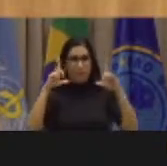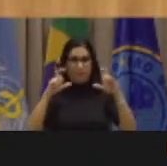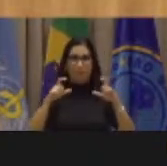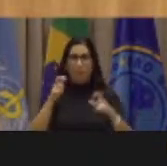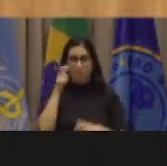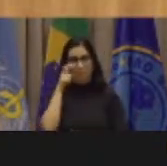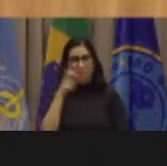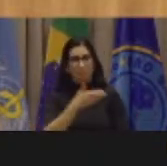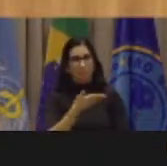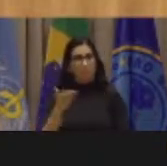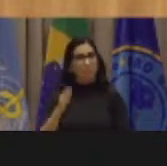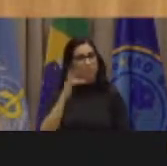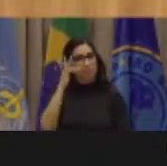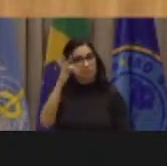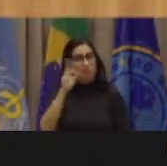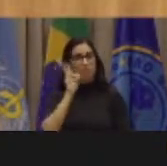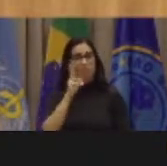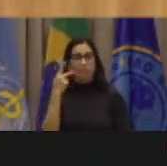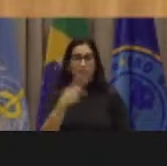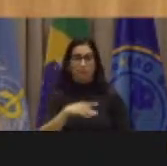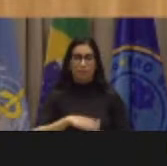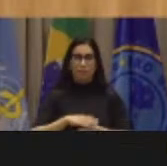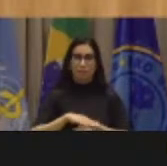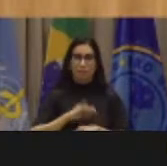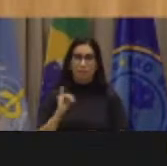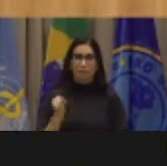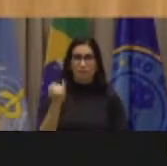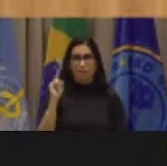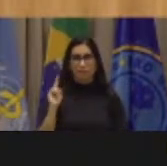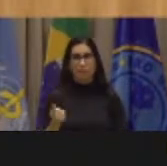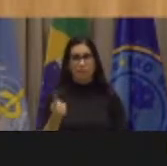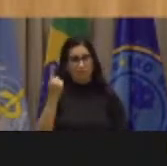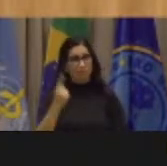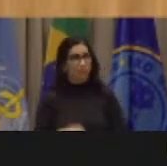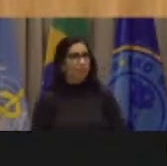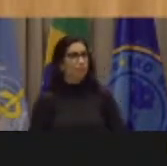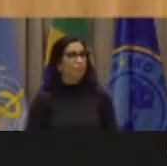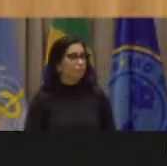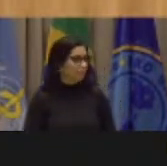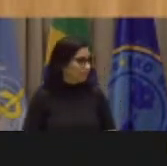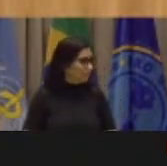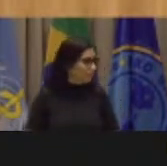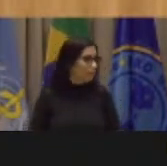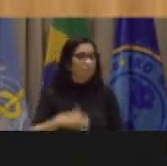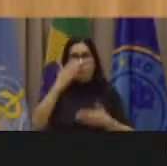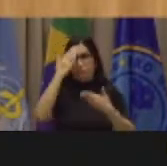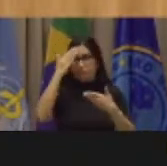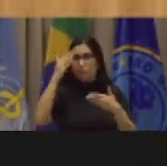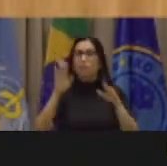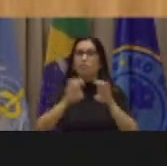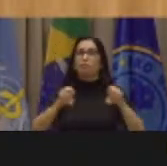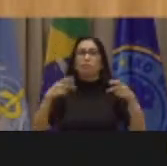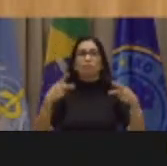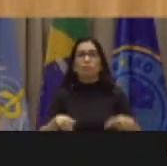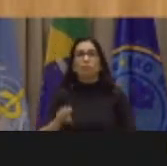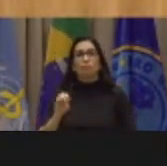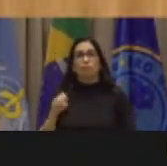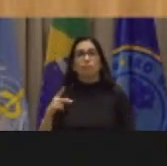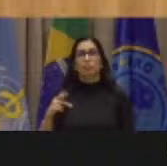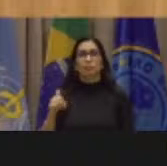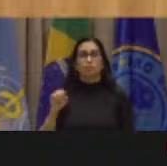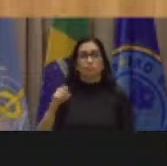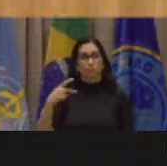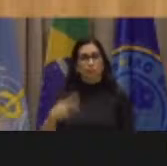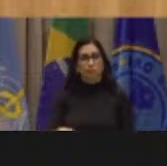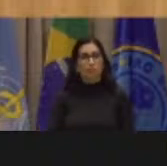very interesting so we can all have this moment registered. Thank you for the